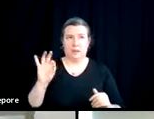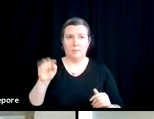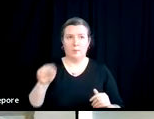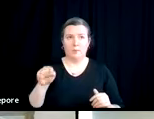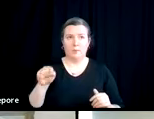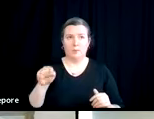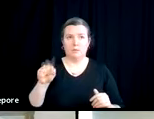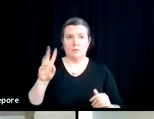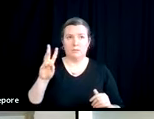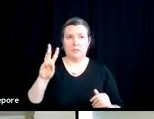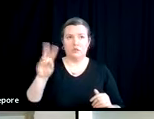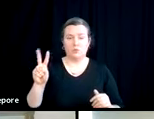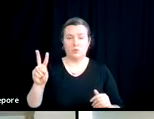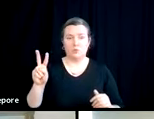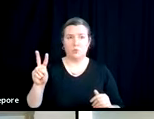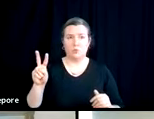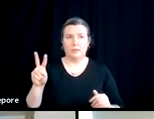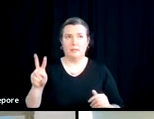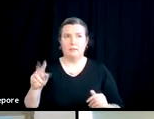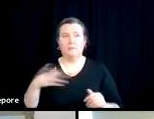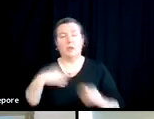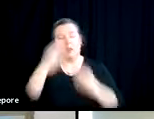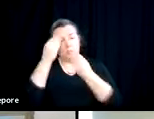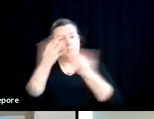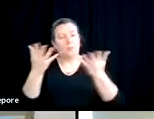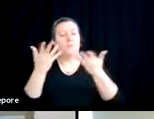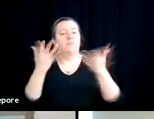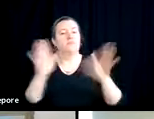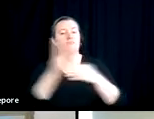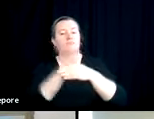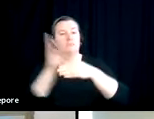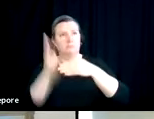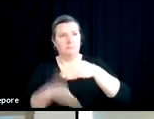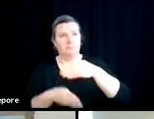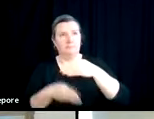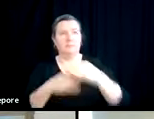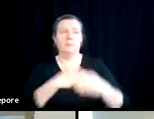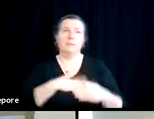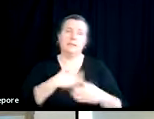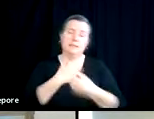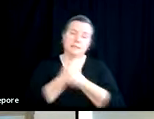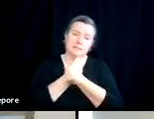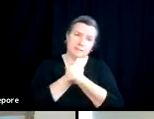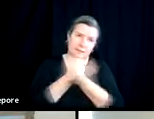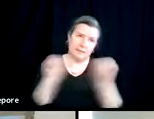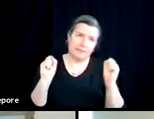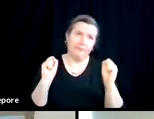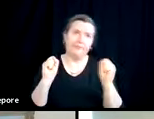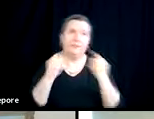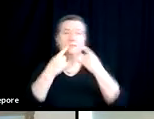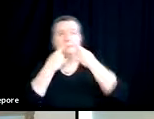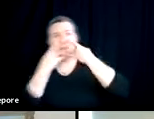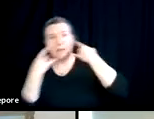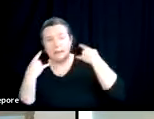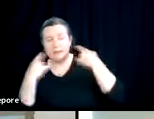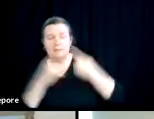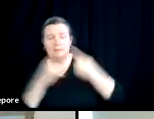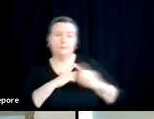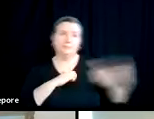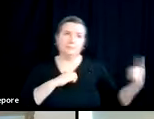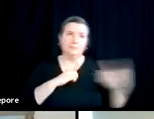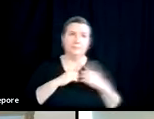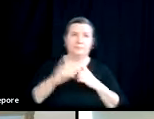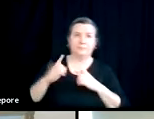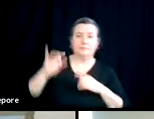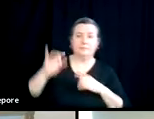That concludes my daily report. Please stay safe, continue to mask up, social distance, stay home when you're sick,